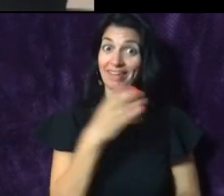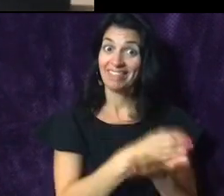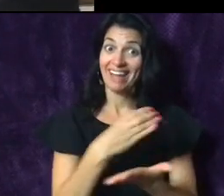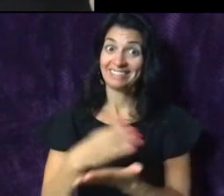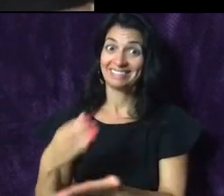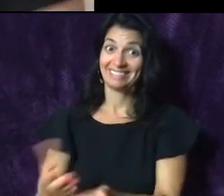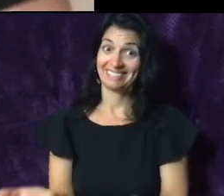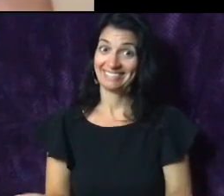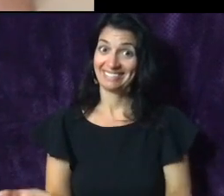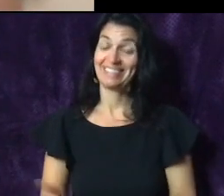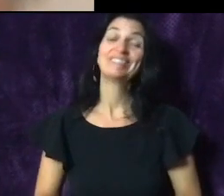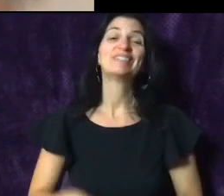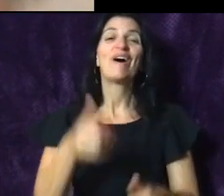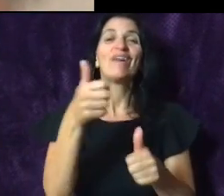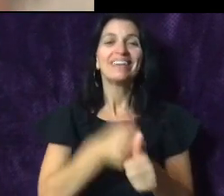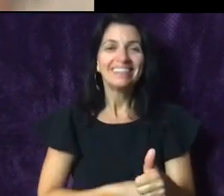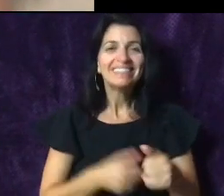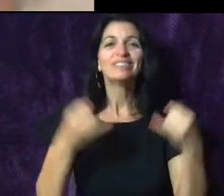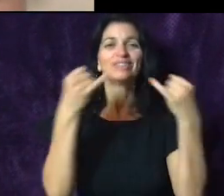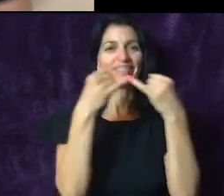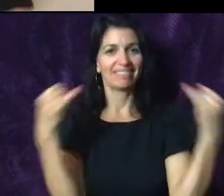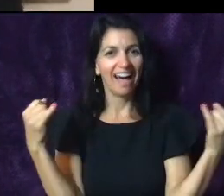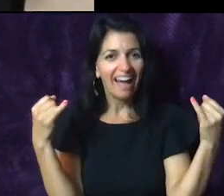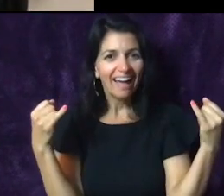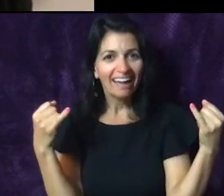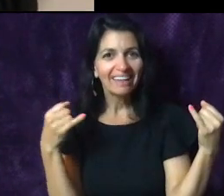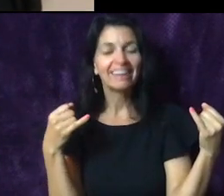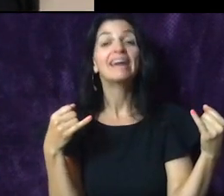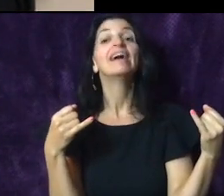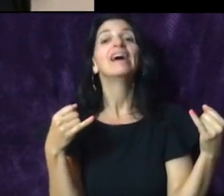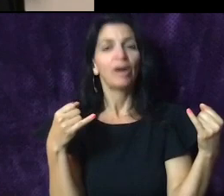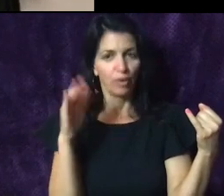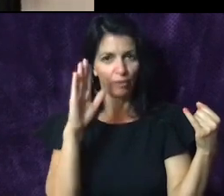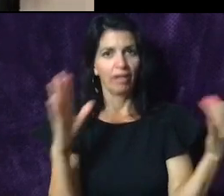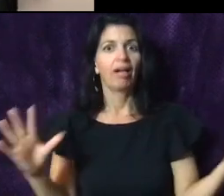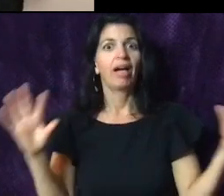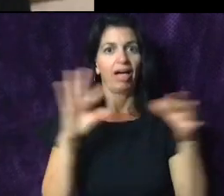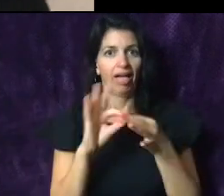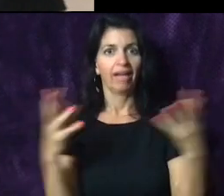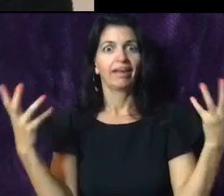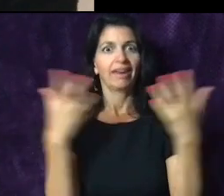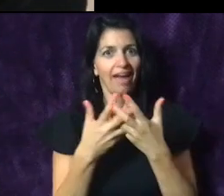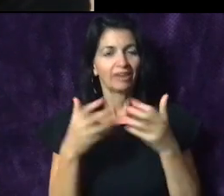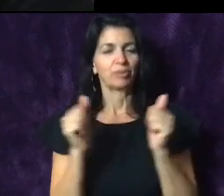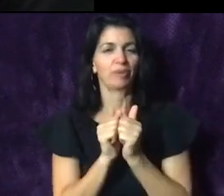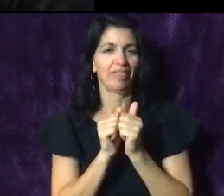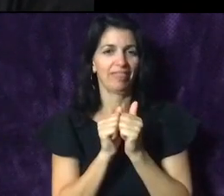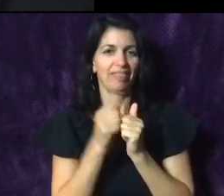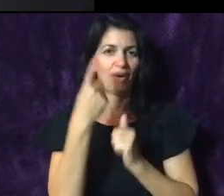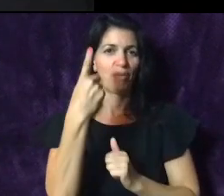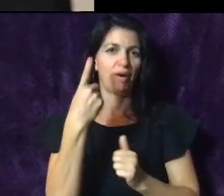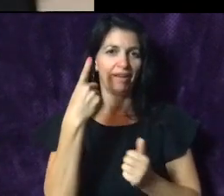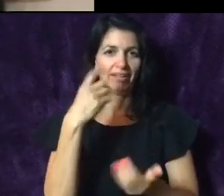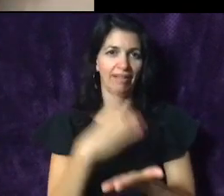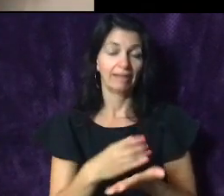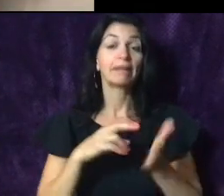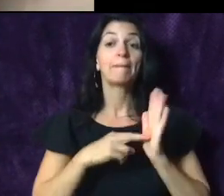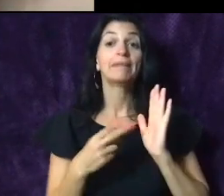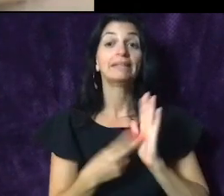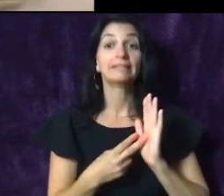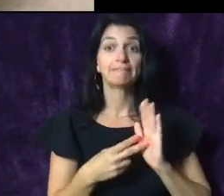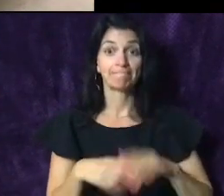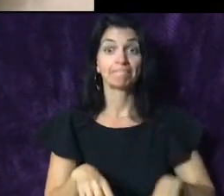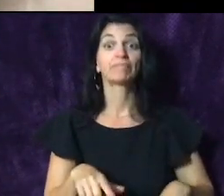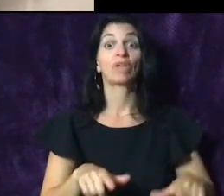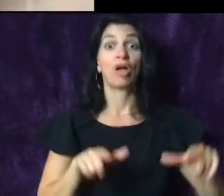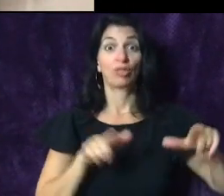So each line, you may be able to see, is going to connect with one of these glasses. Meaning, this low